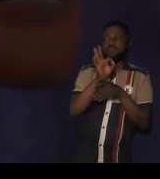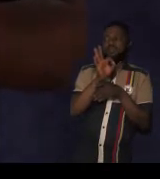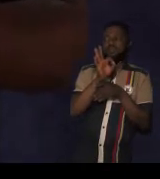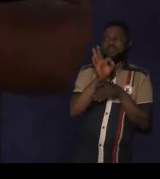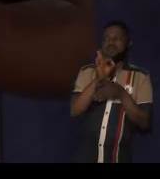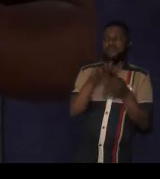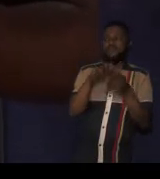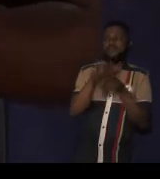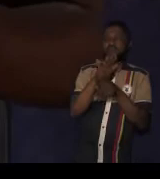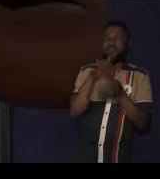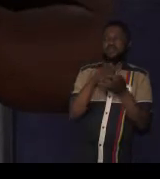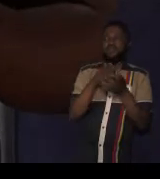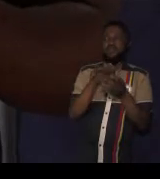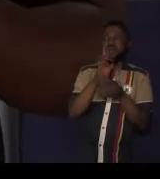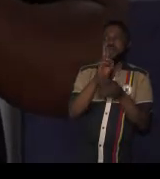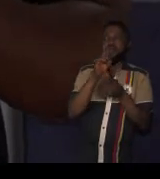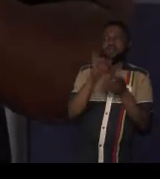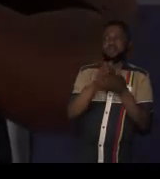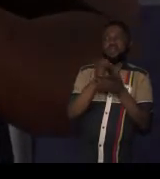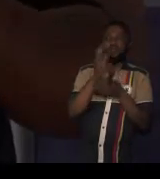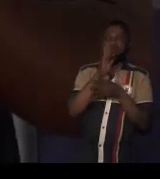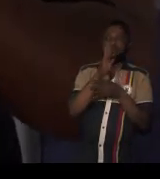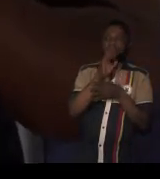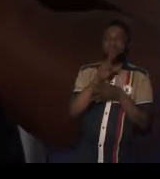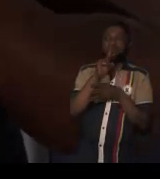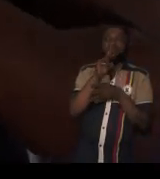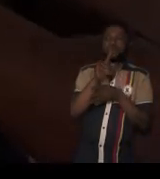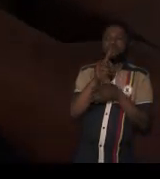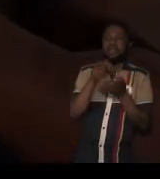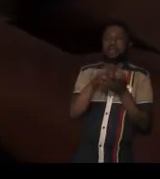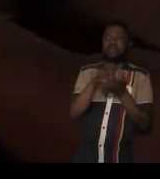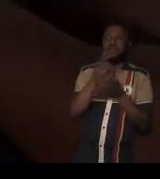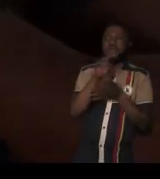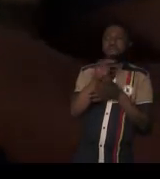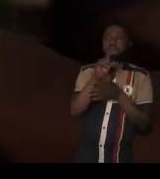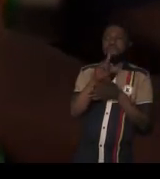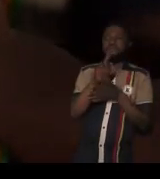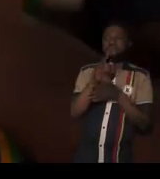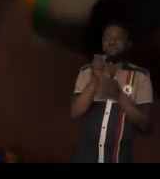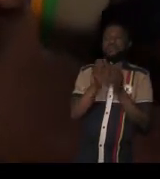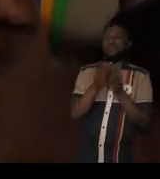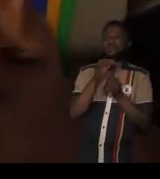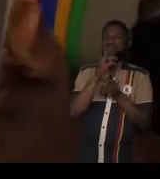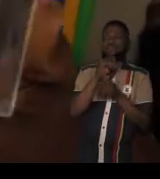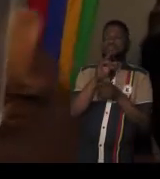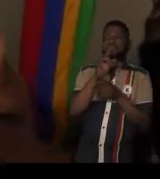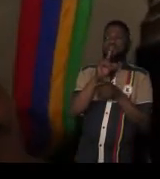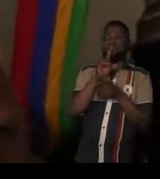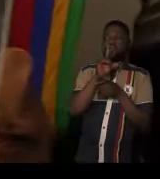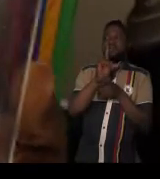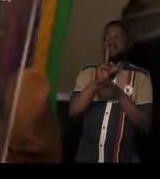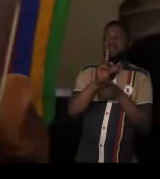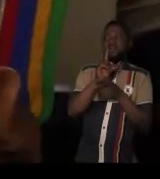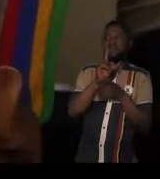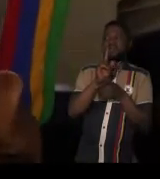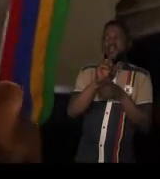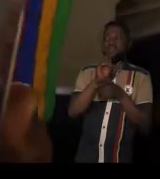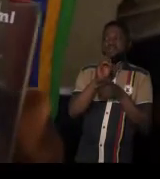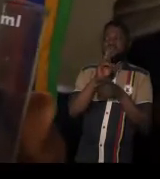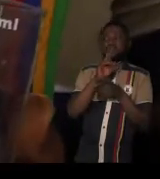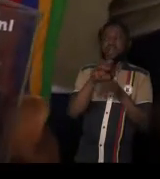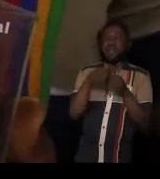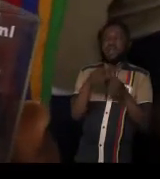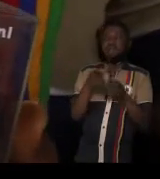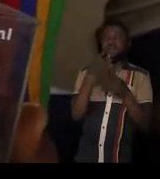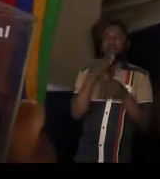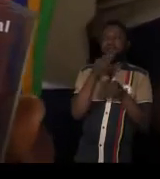And if I fill it to the brim, that will be 1000 milliliters, which of course is 1 liters. So how many